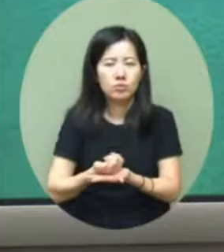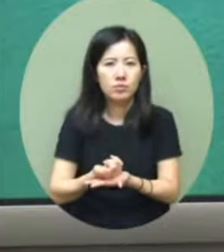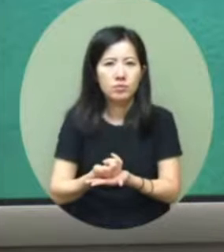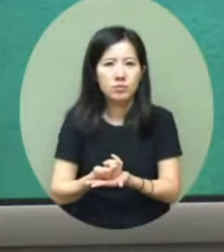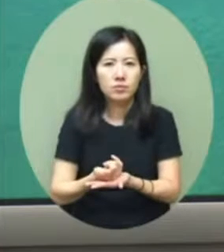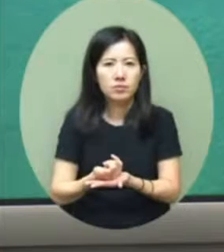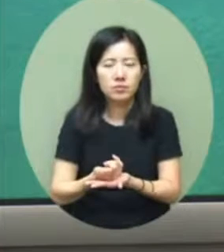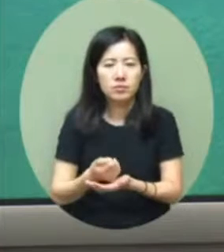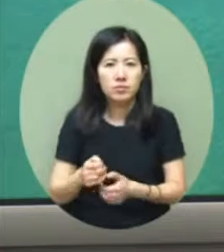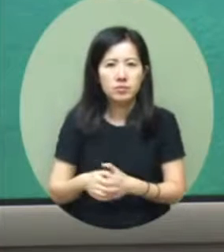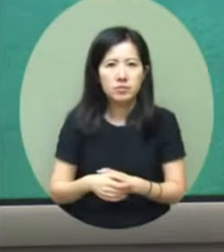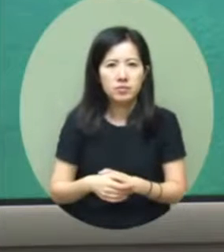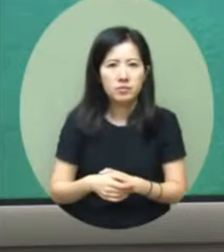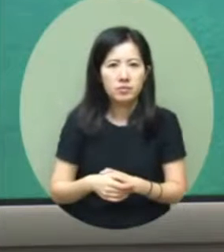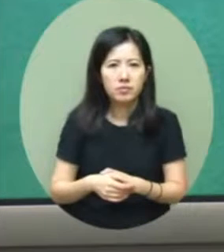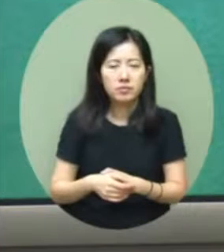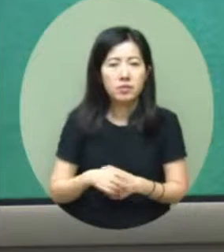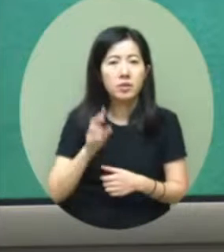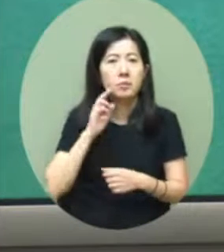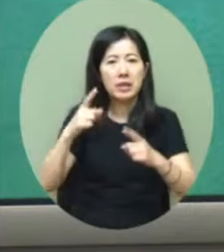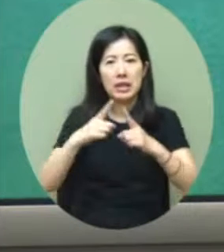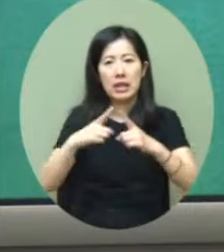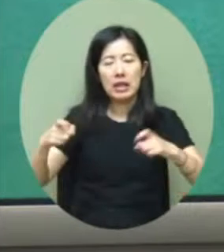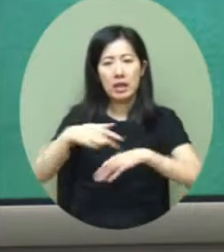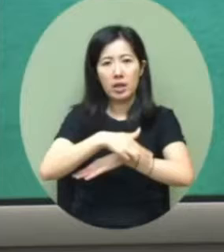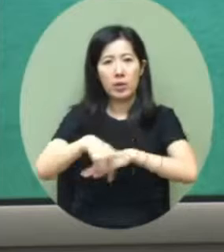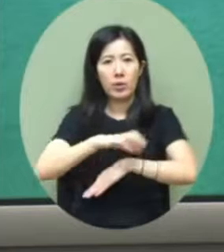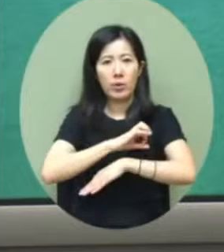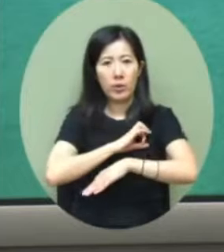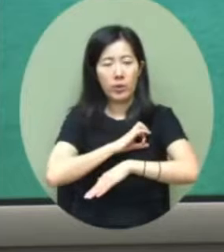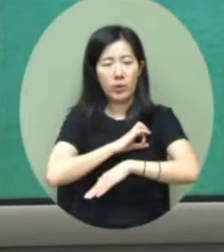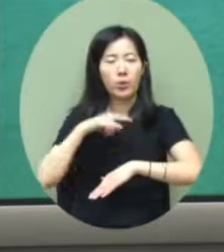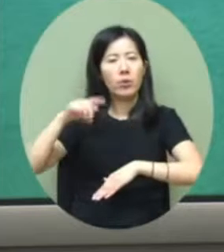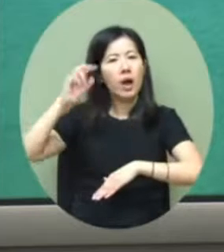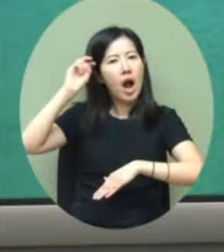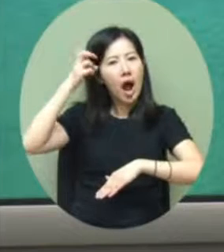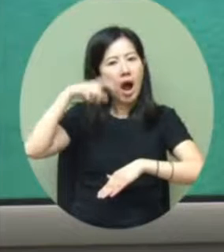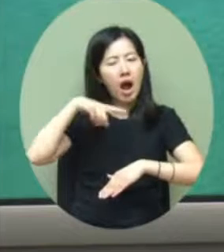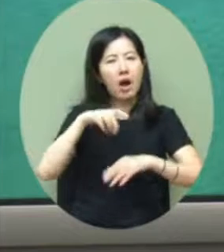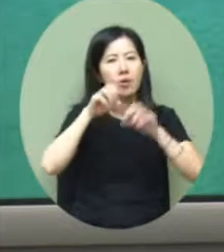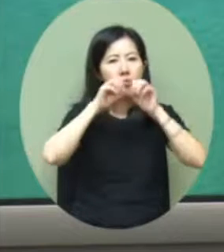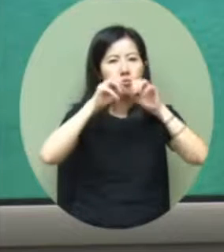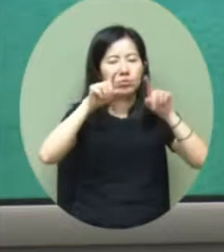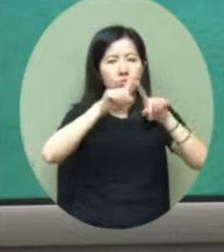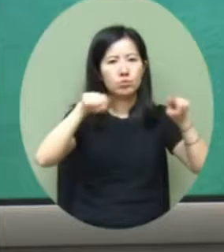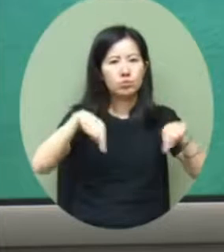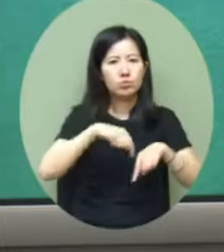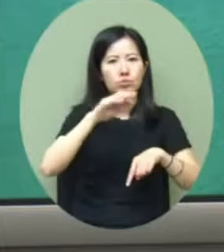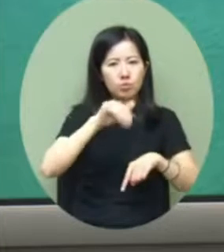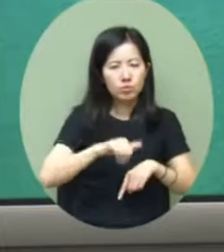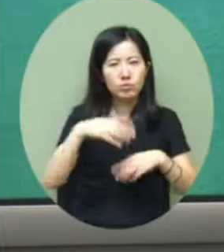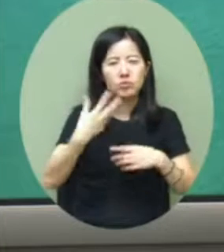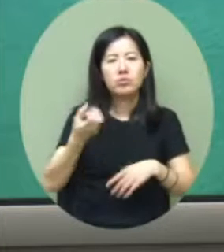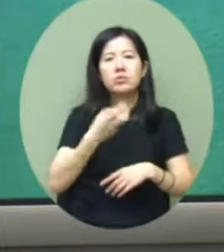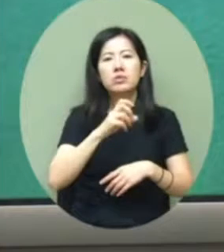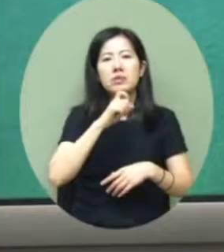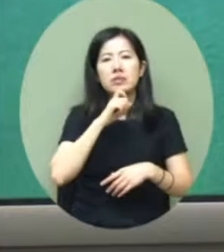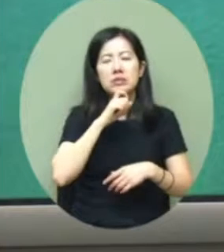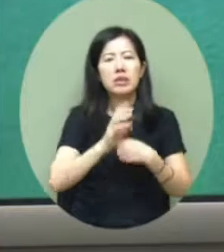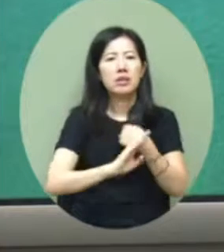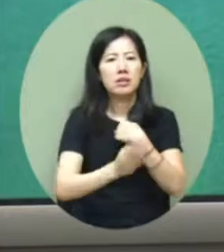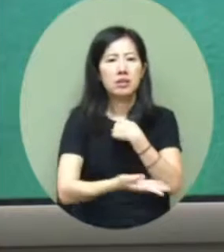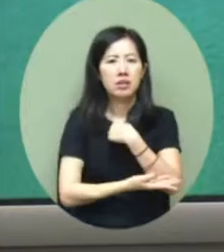will consider the cases in accordance with the law and the rules.